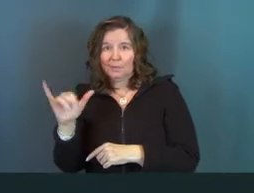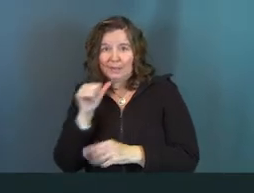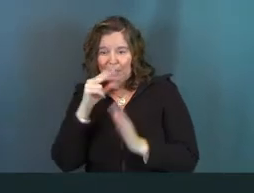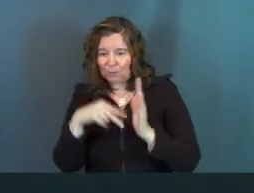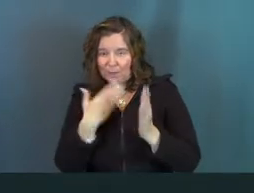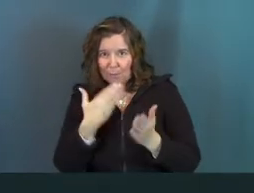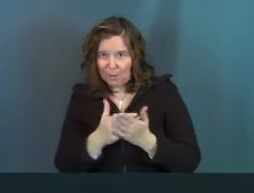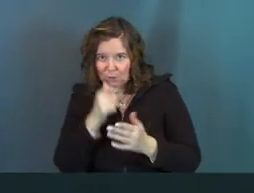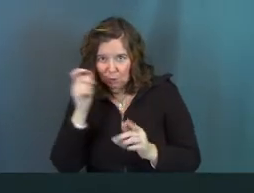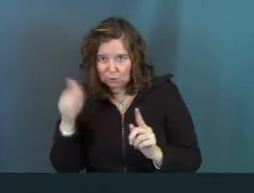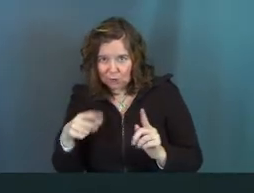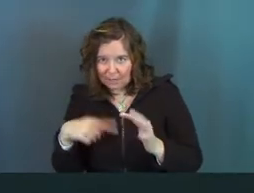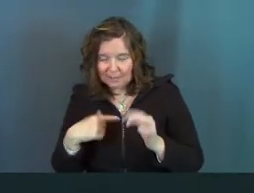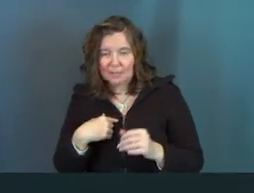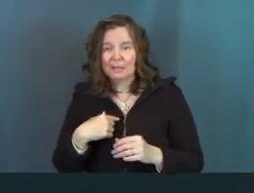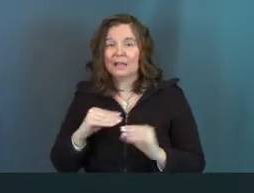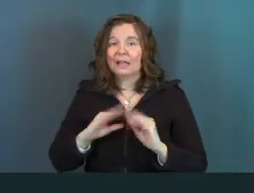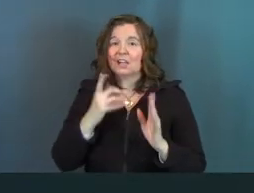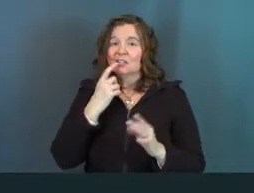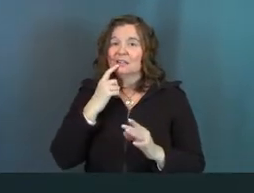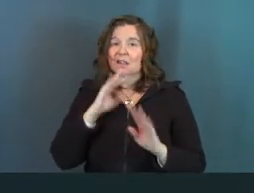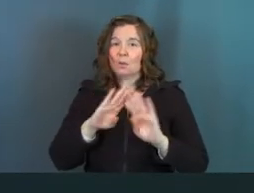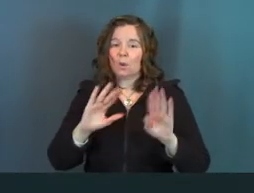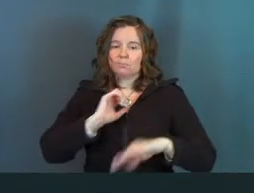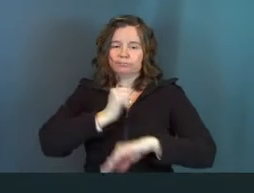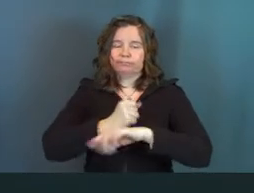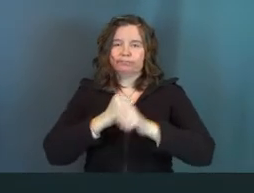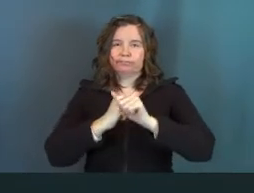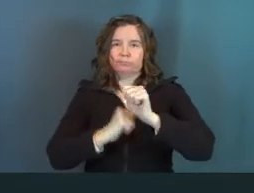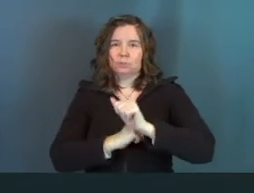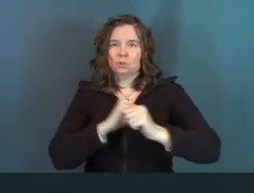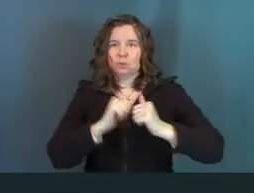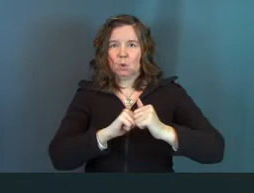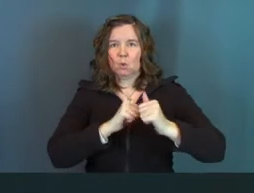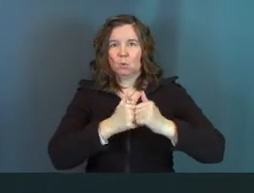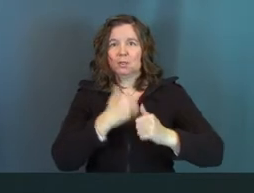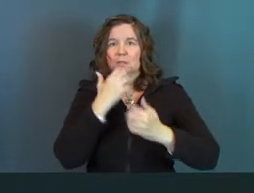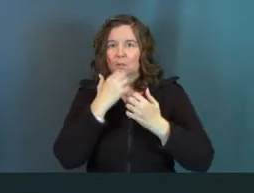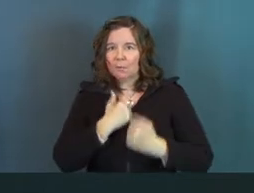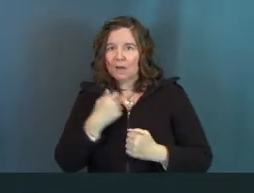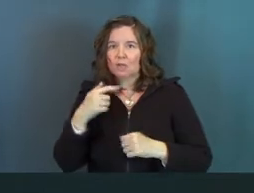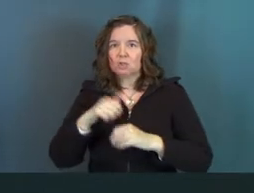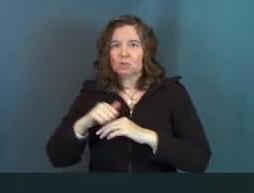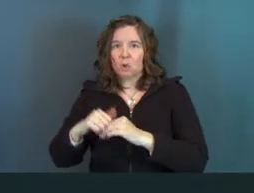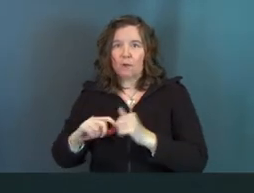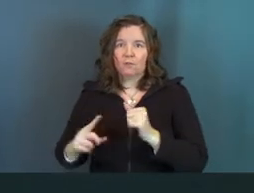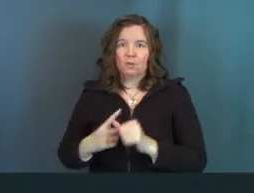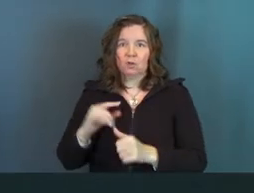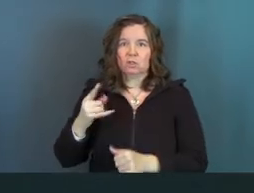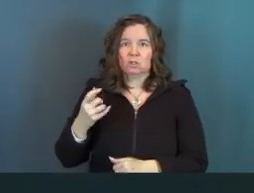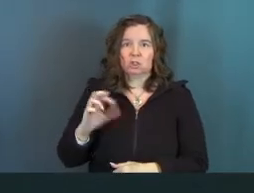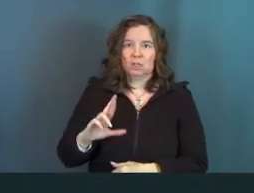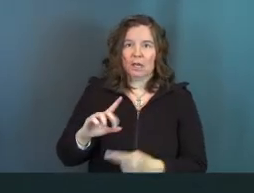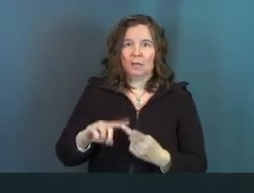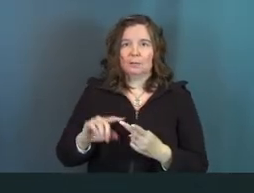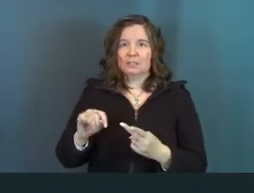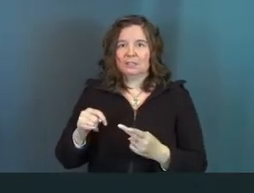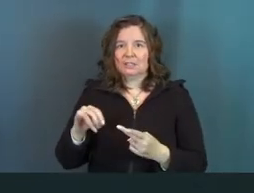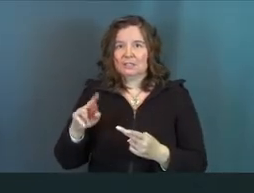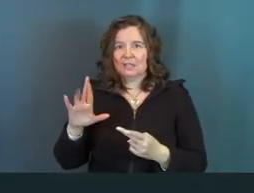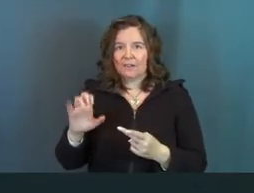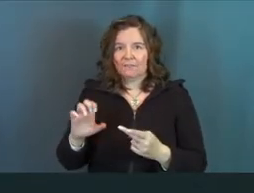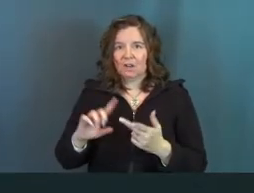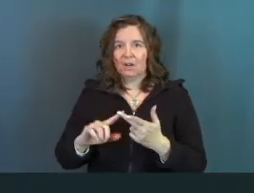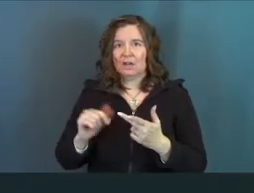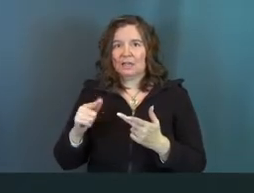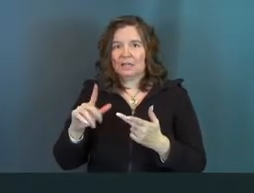don't judge me. As clear as glass, the wall of the city was built on foundation stones inlaid with the 12 precious stones. First was jasper, the second sapphire, third